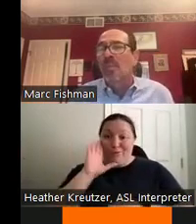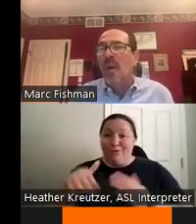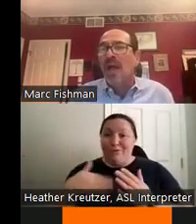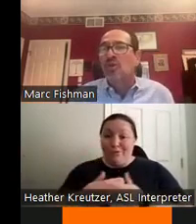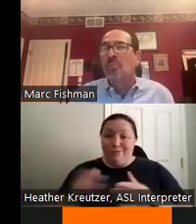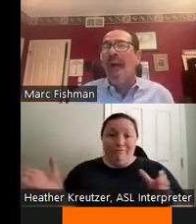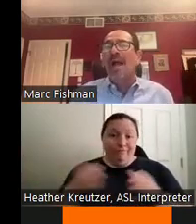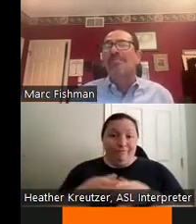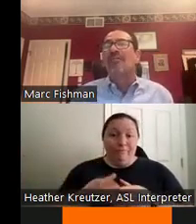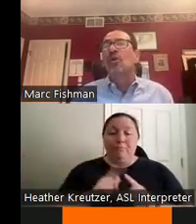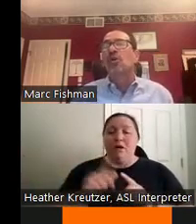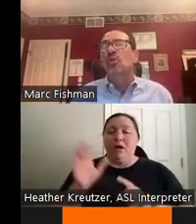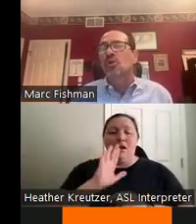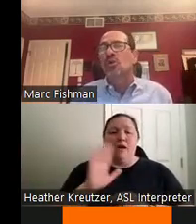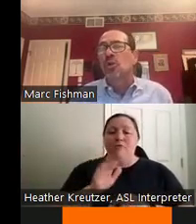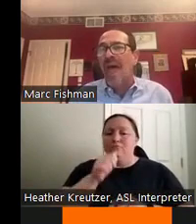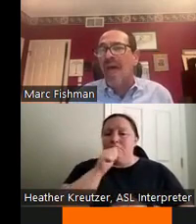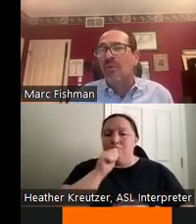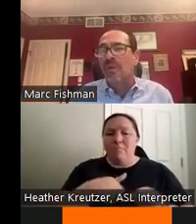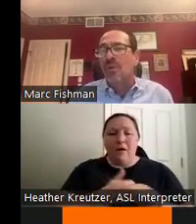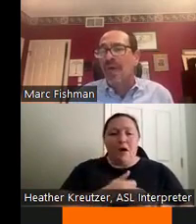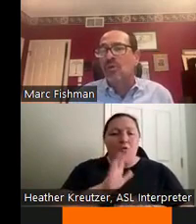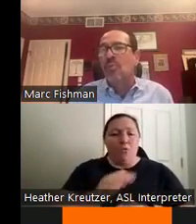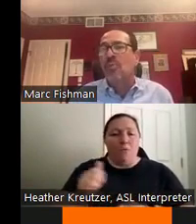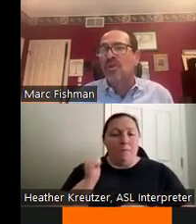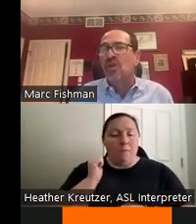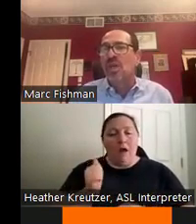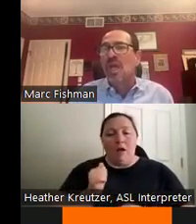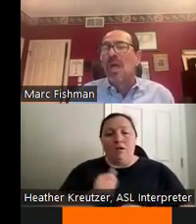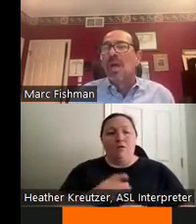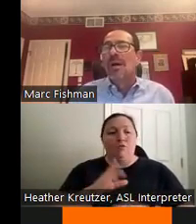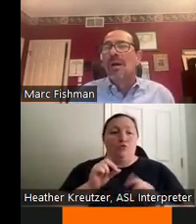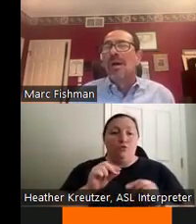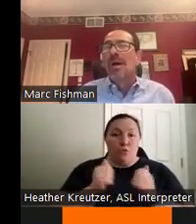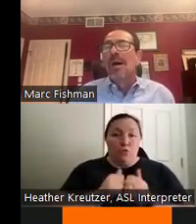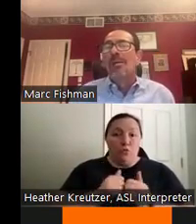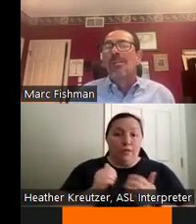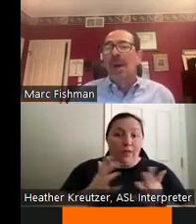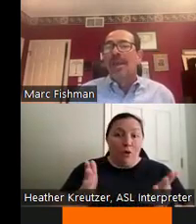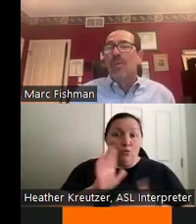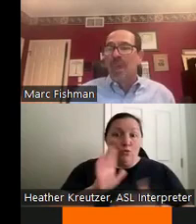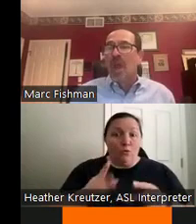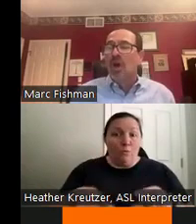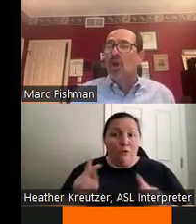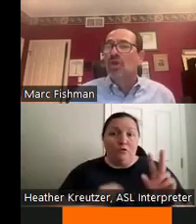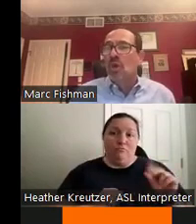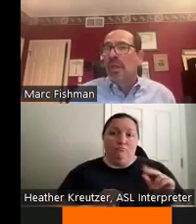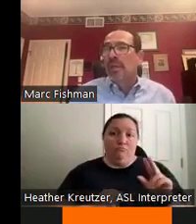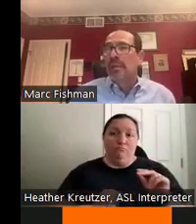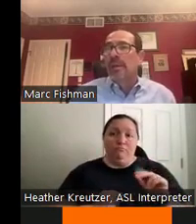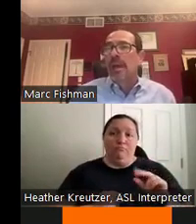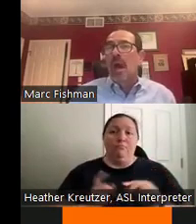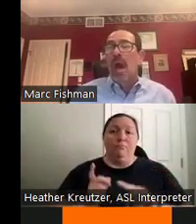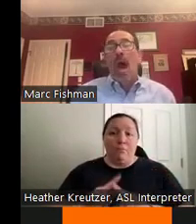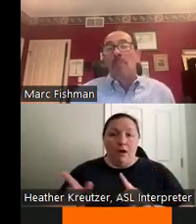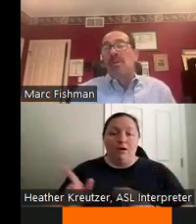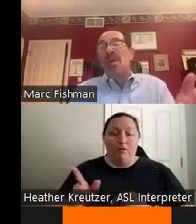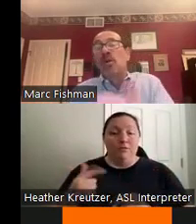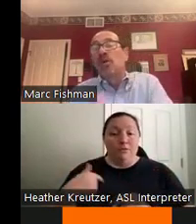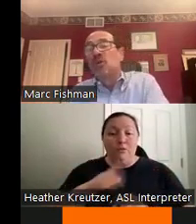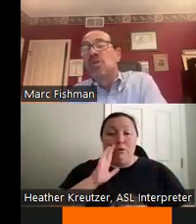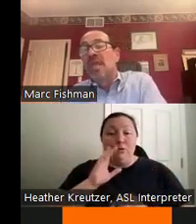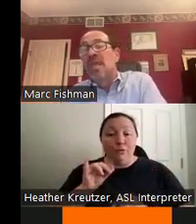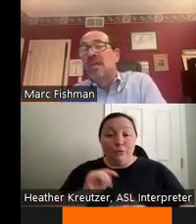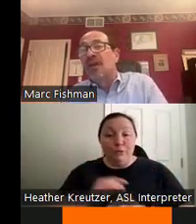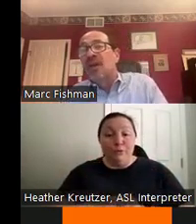never going to do it behind your back. I'm never going to do it unilaterally without your permission. But we are going to do it. It'd